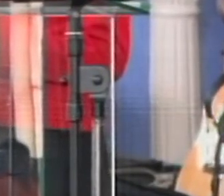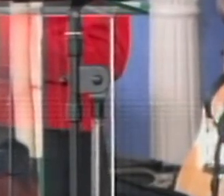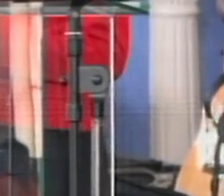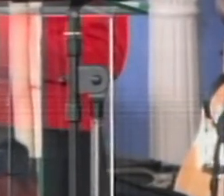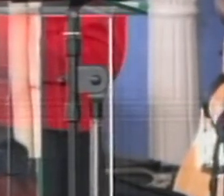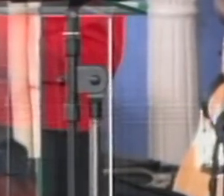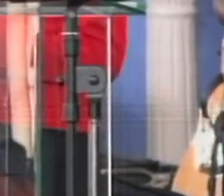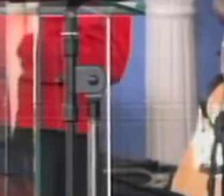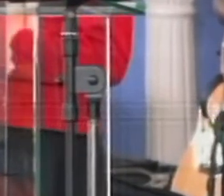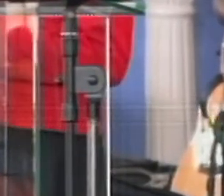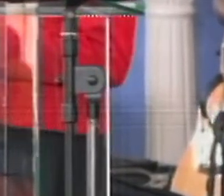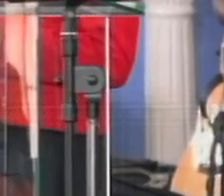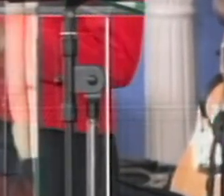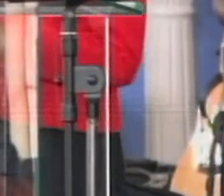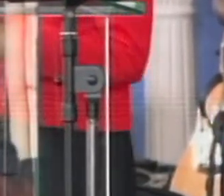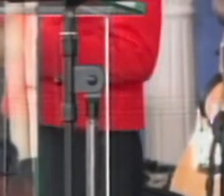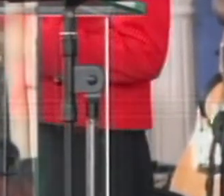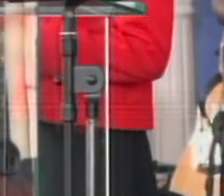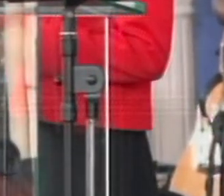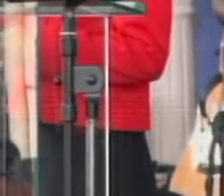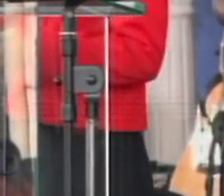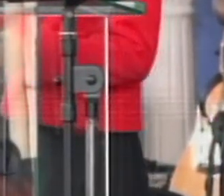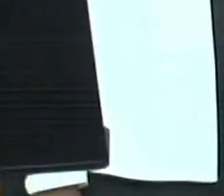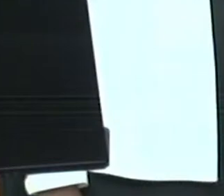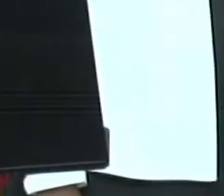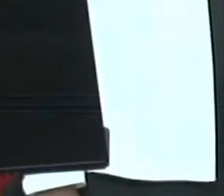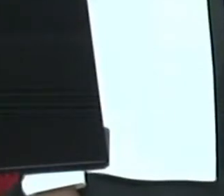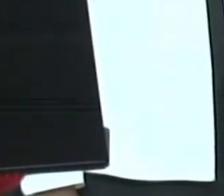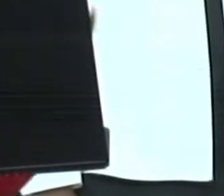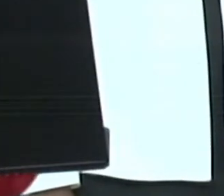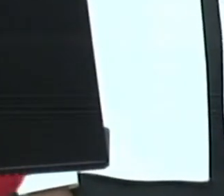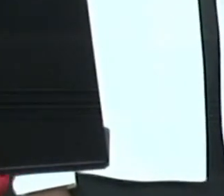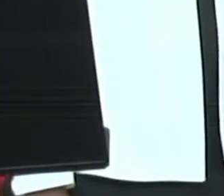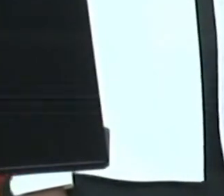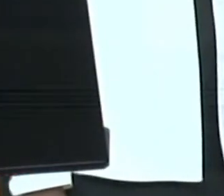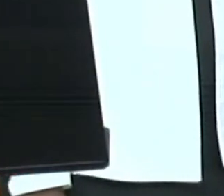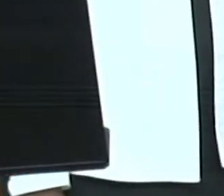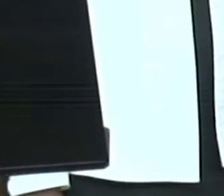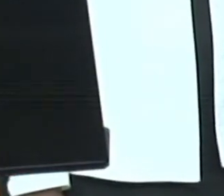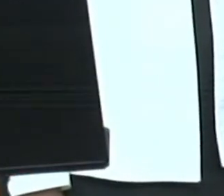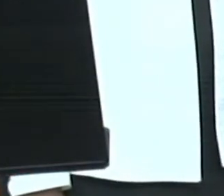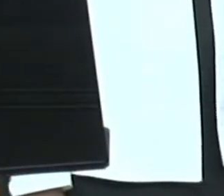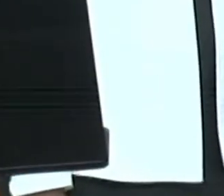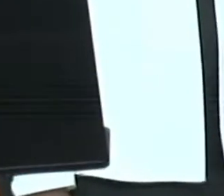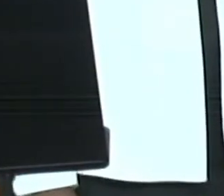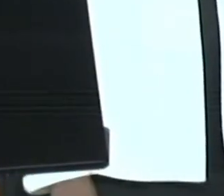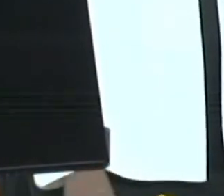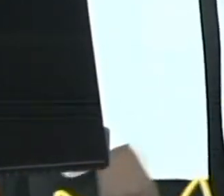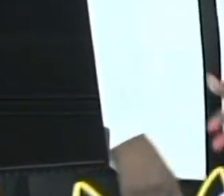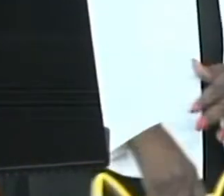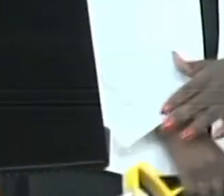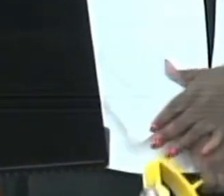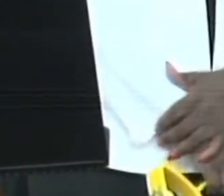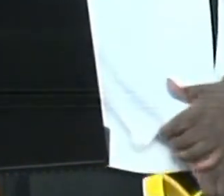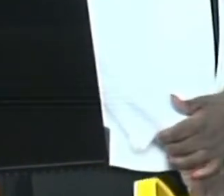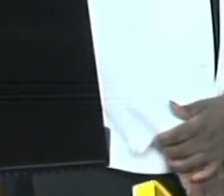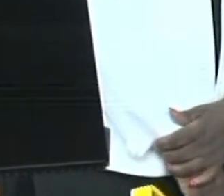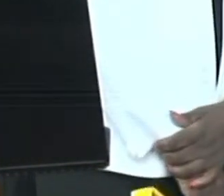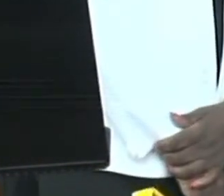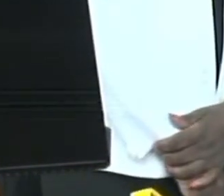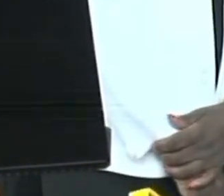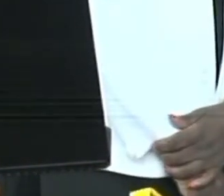to praise Him. So before we begin with our singing and our worship, let's just have a word with the Lord. Let's